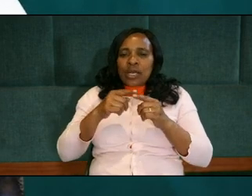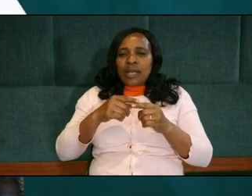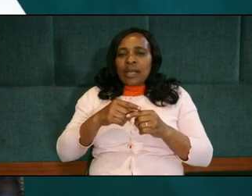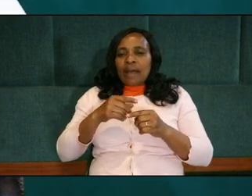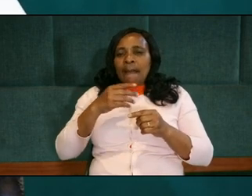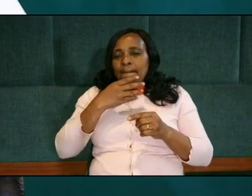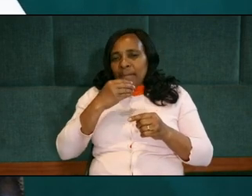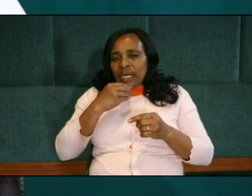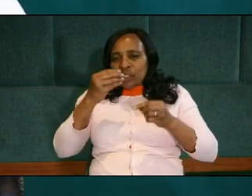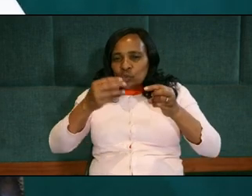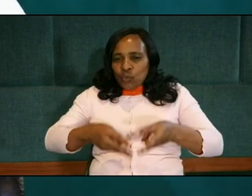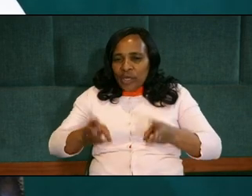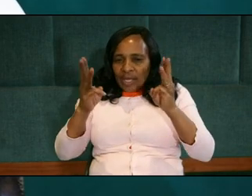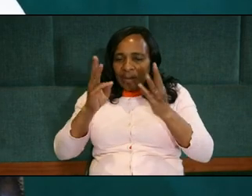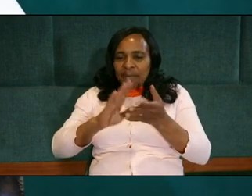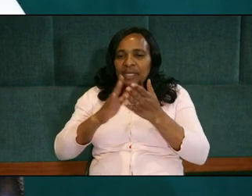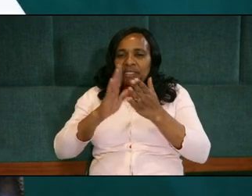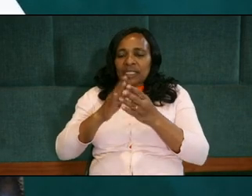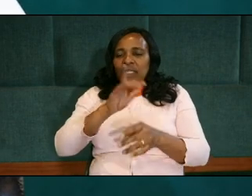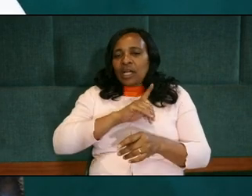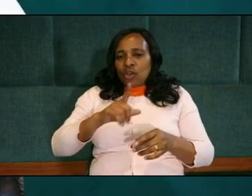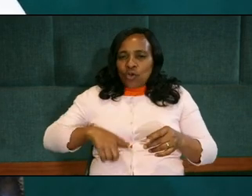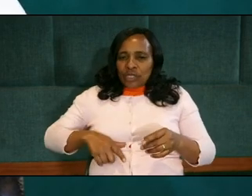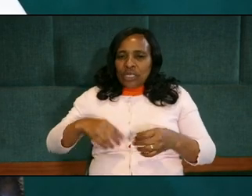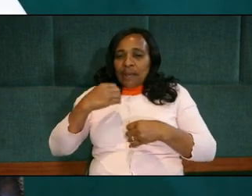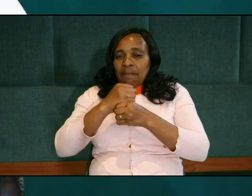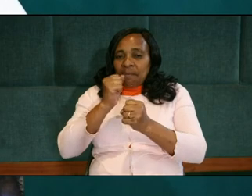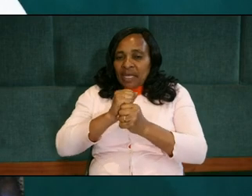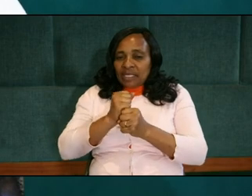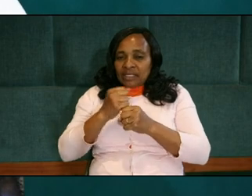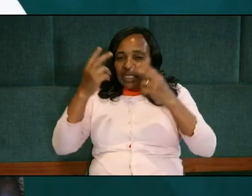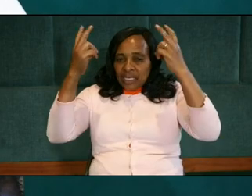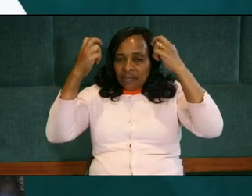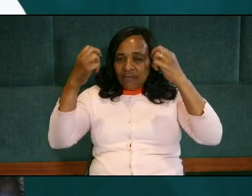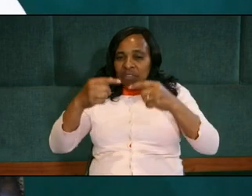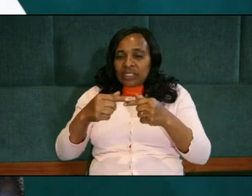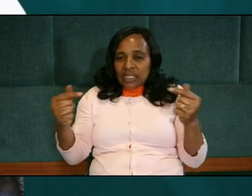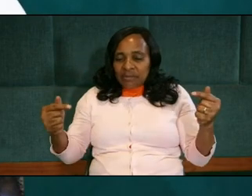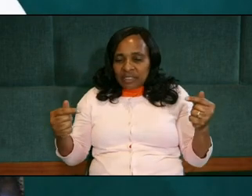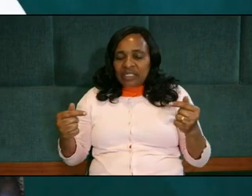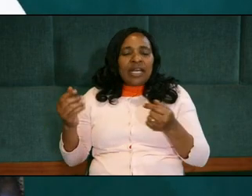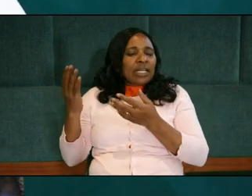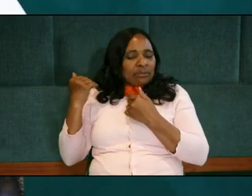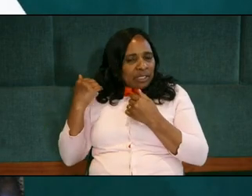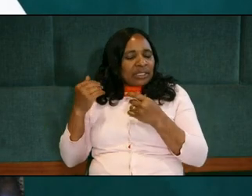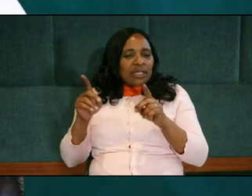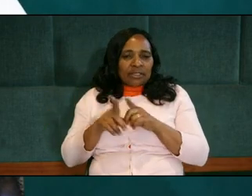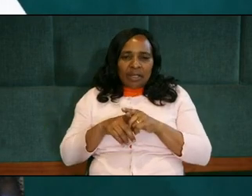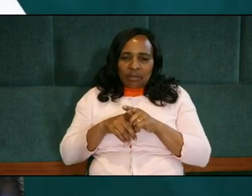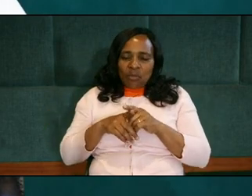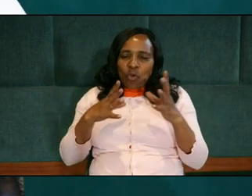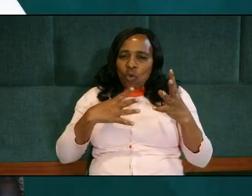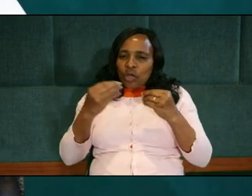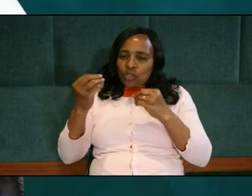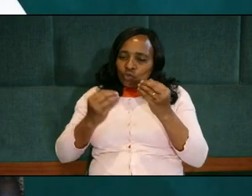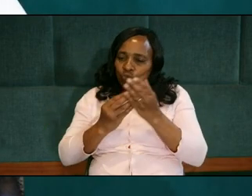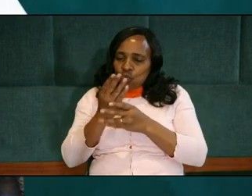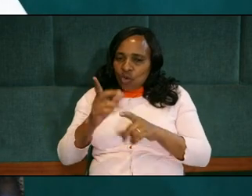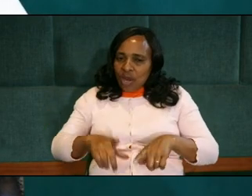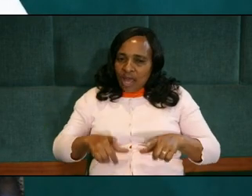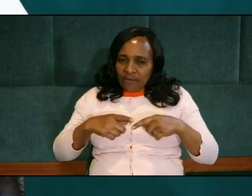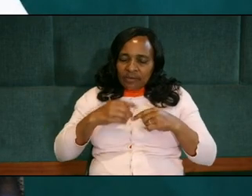the Lord, he makes even his enemies to be at peace with him. So you can expect that as well. If you're going through life, sometimes you'll